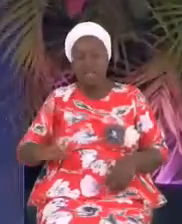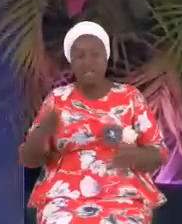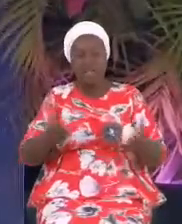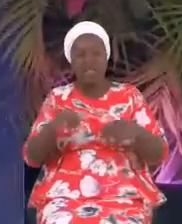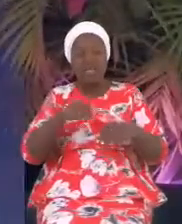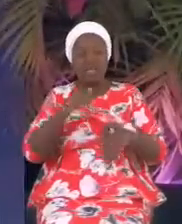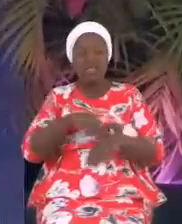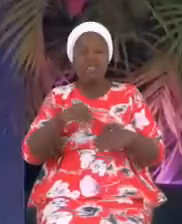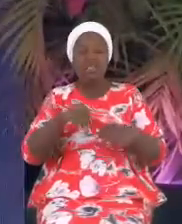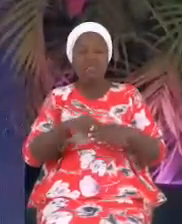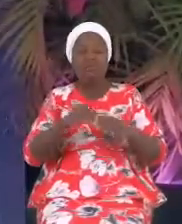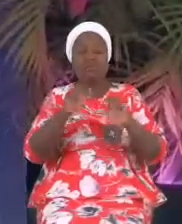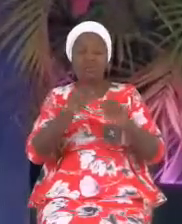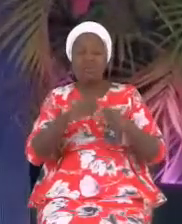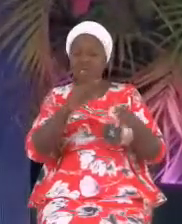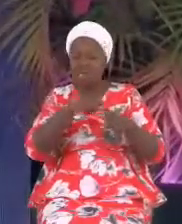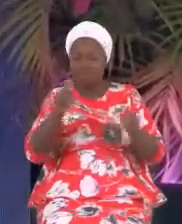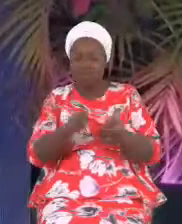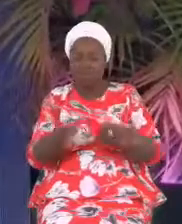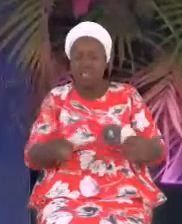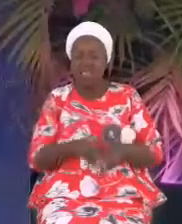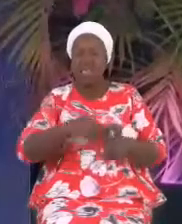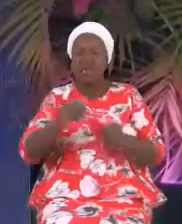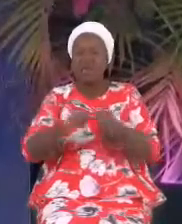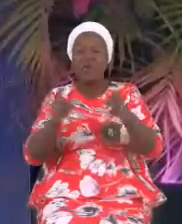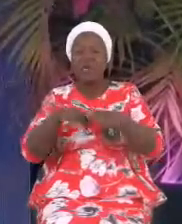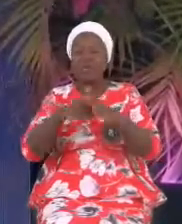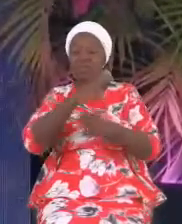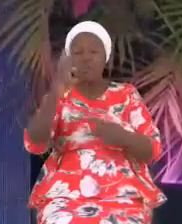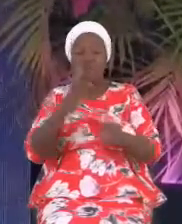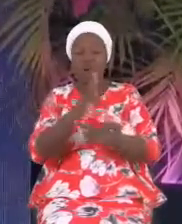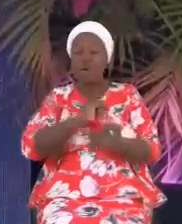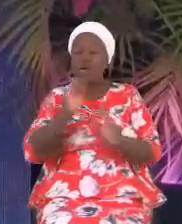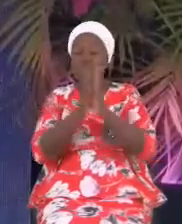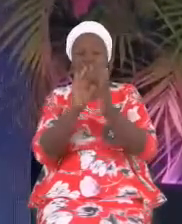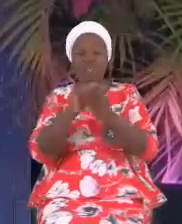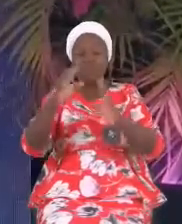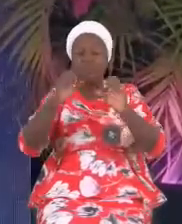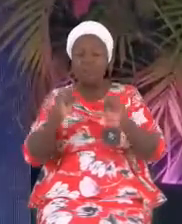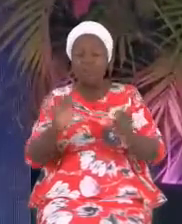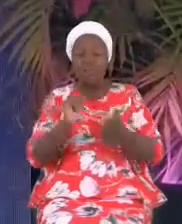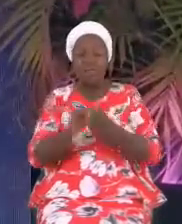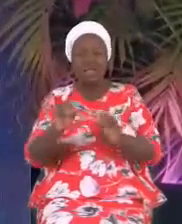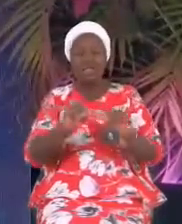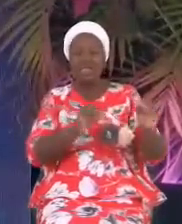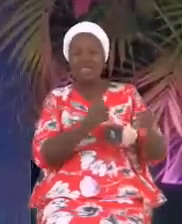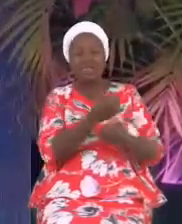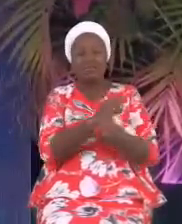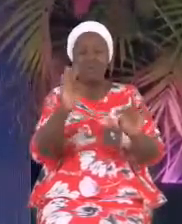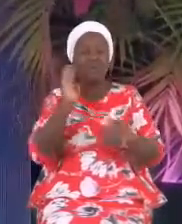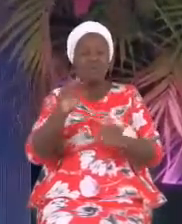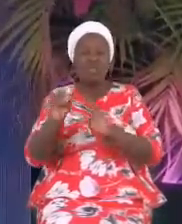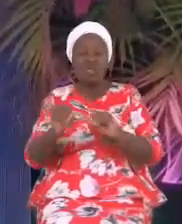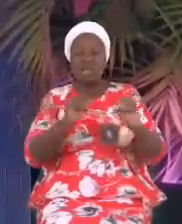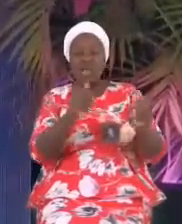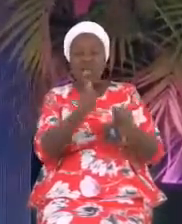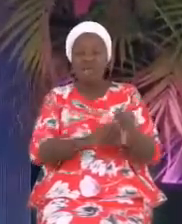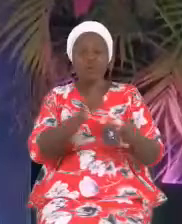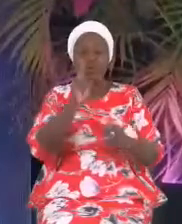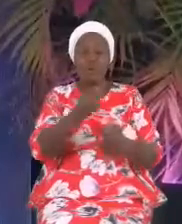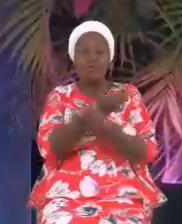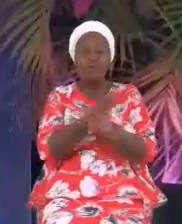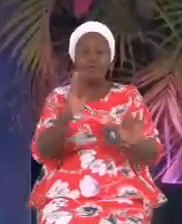all over the world. I pray the power that sets free will set everyone free